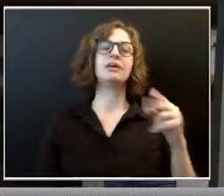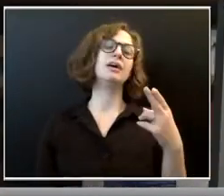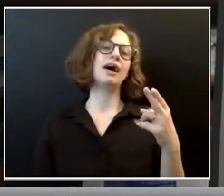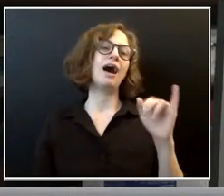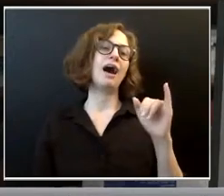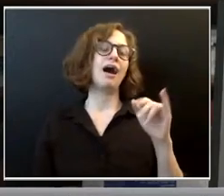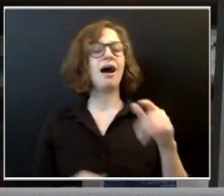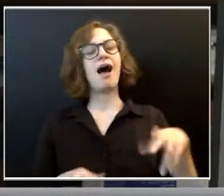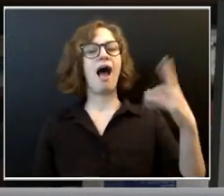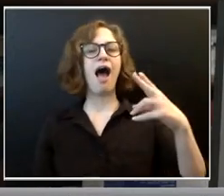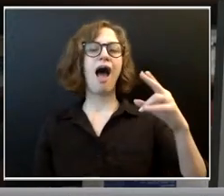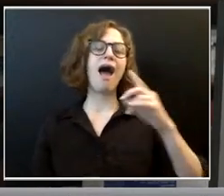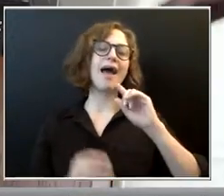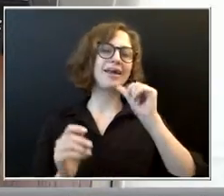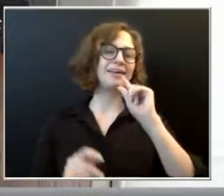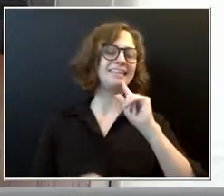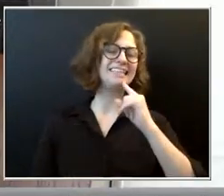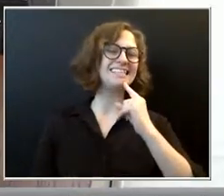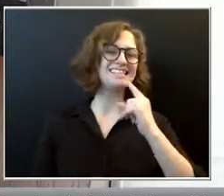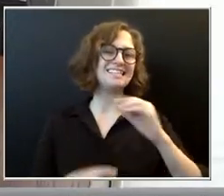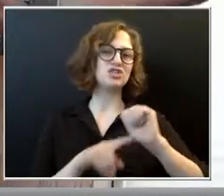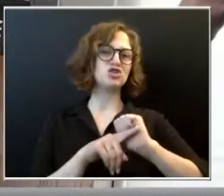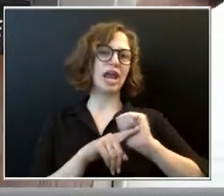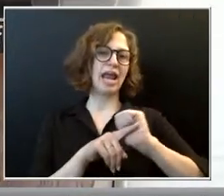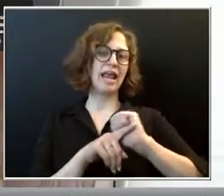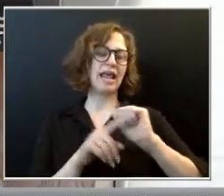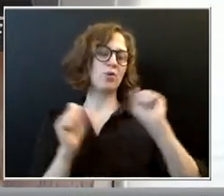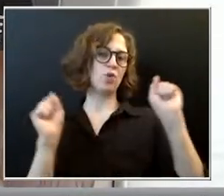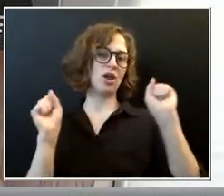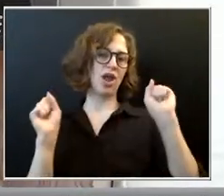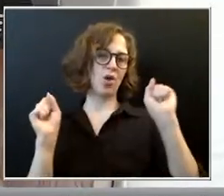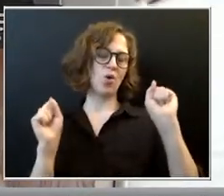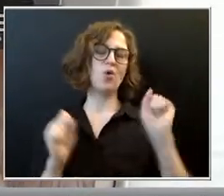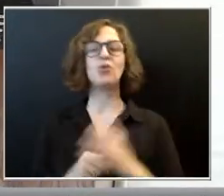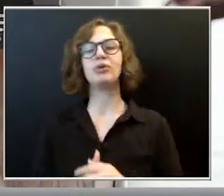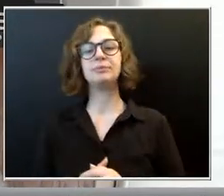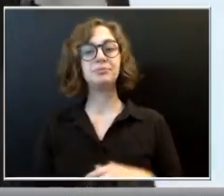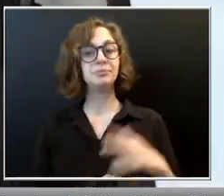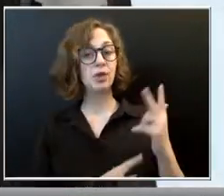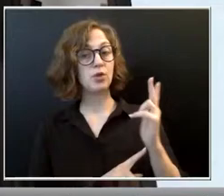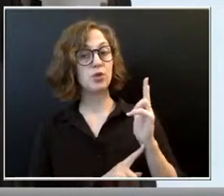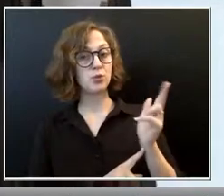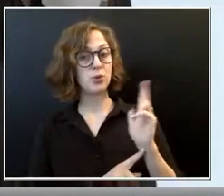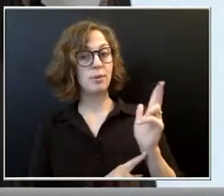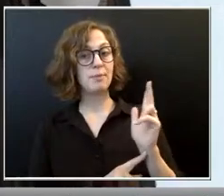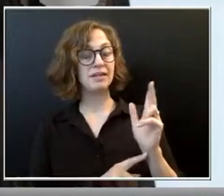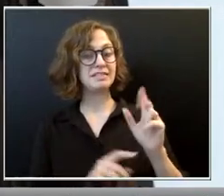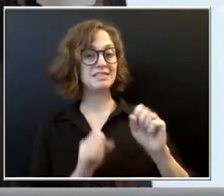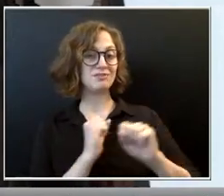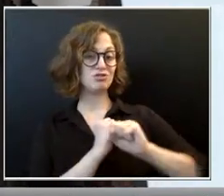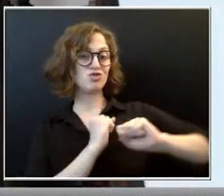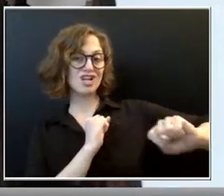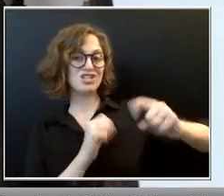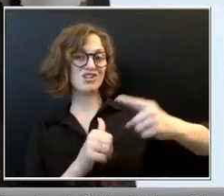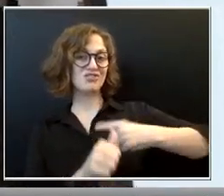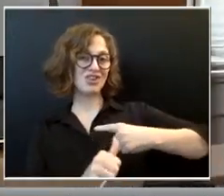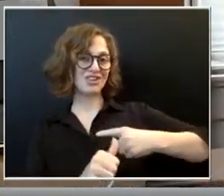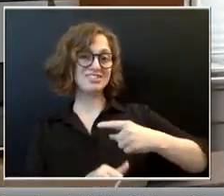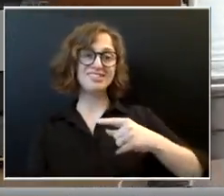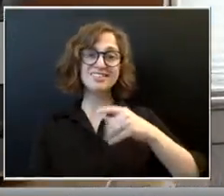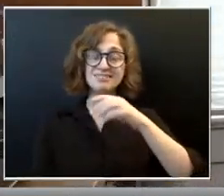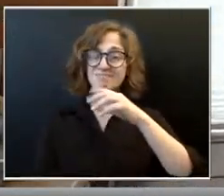3 minutes of stretching first. At 72 years old, this is now a daily routine Jan looks forward to. But it was